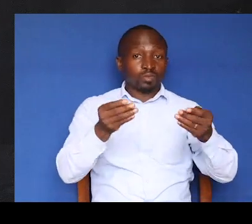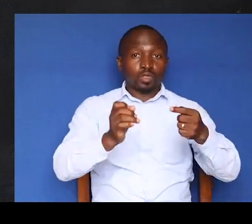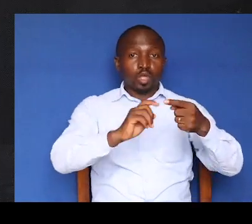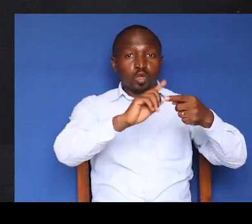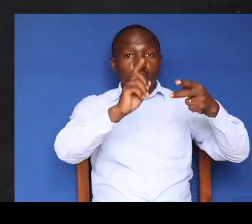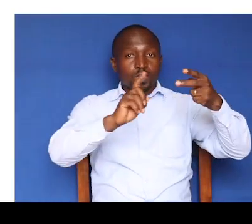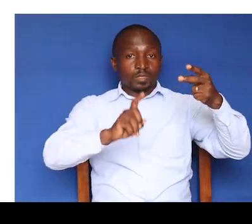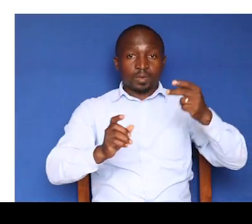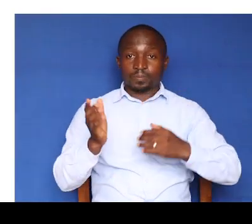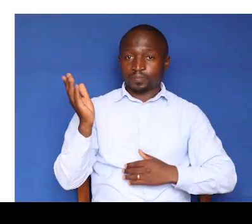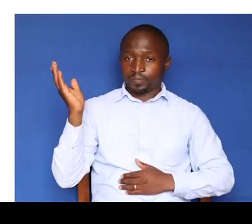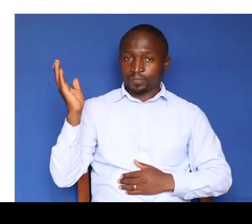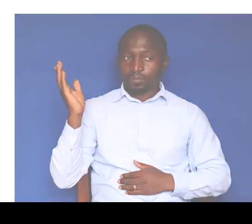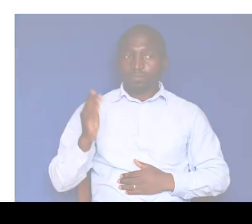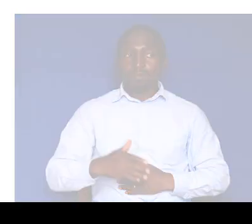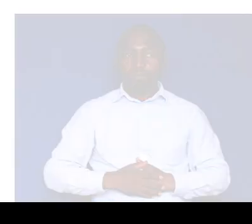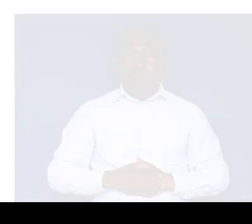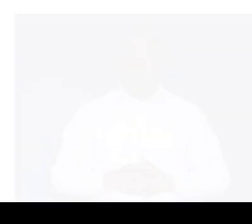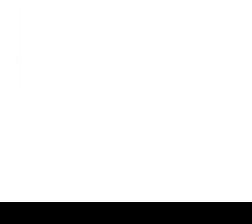following questions.